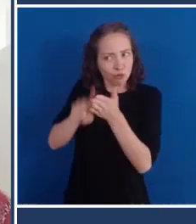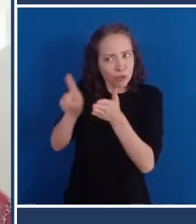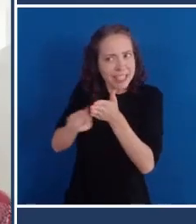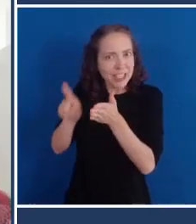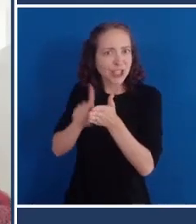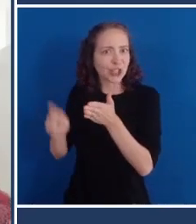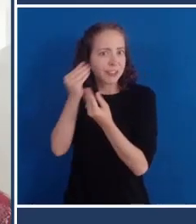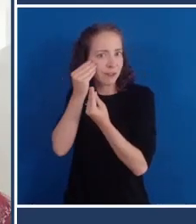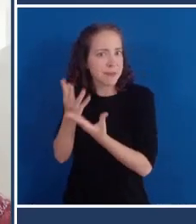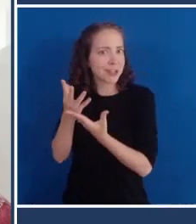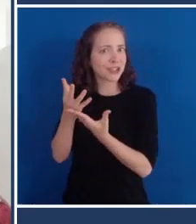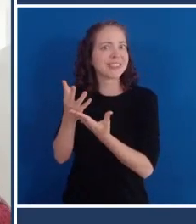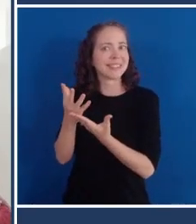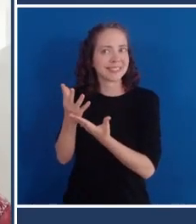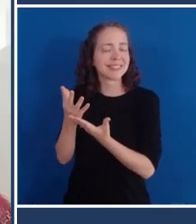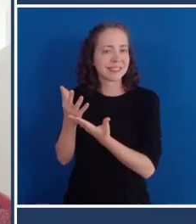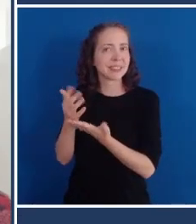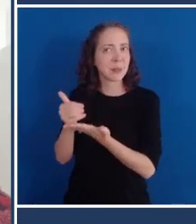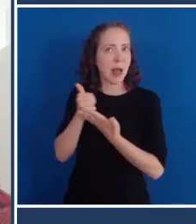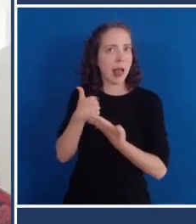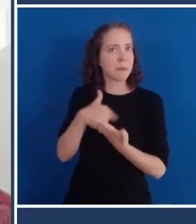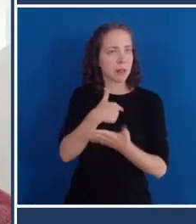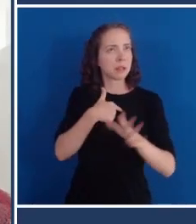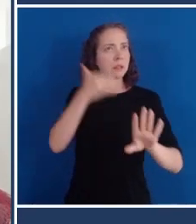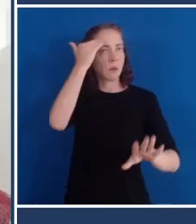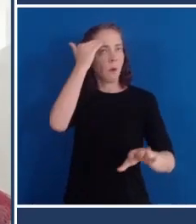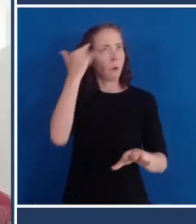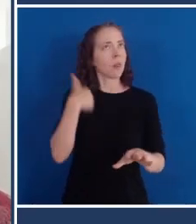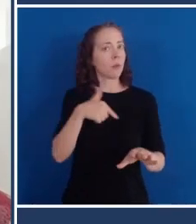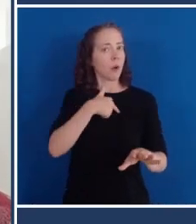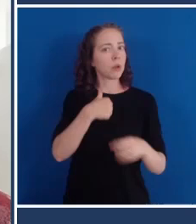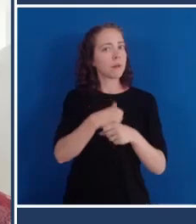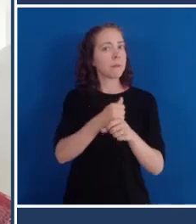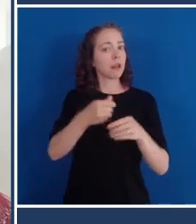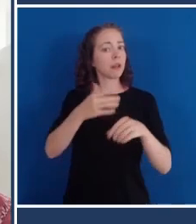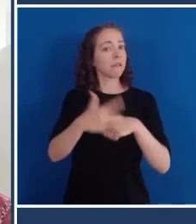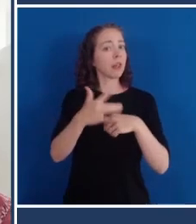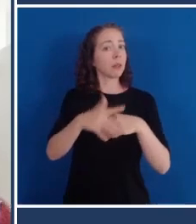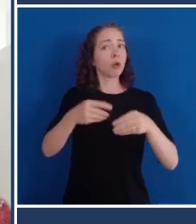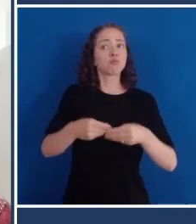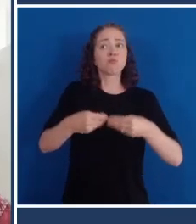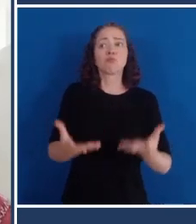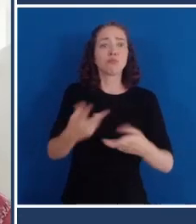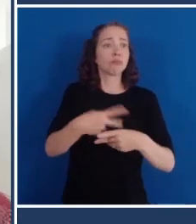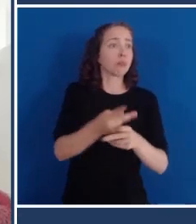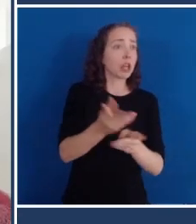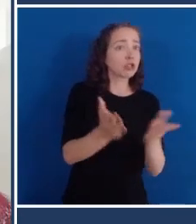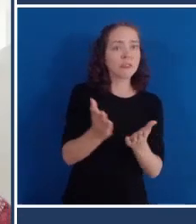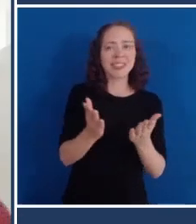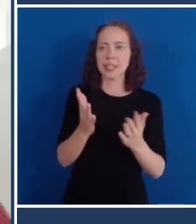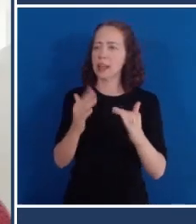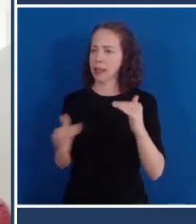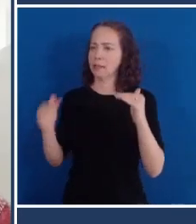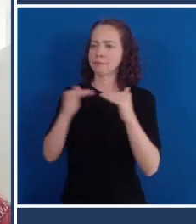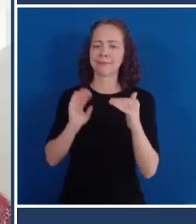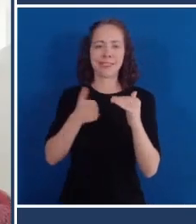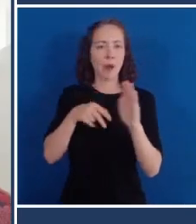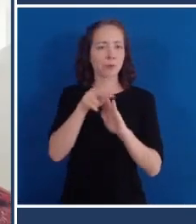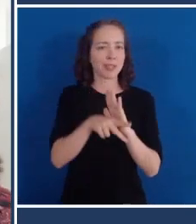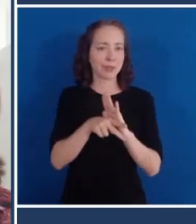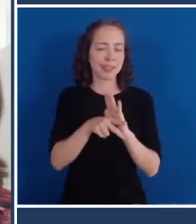how we can make sure that we're making available products and services that live up to our principles.